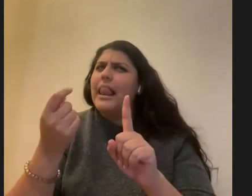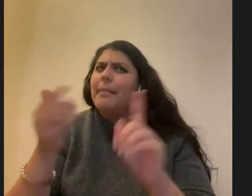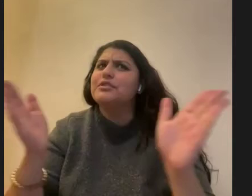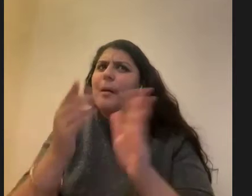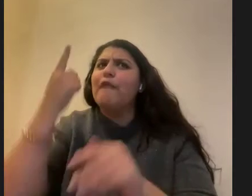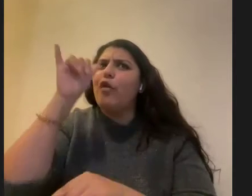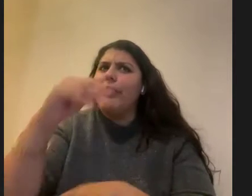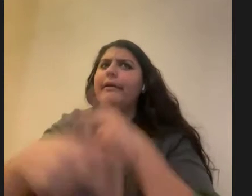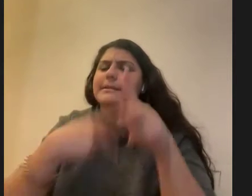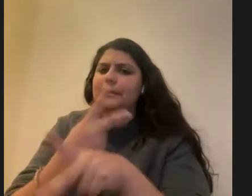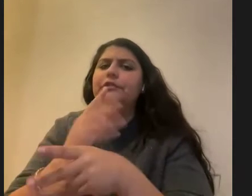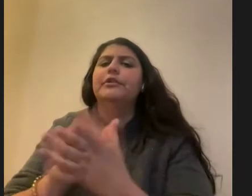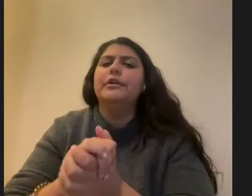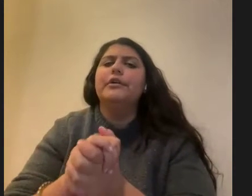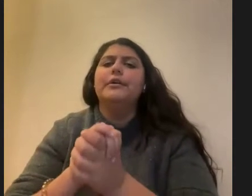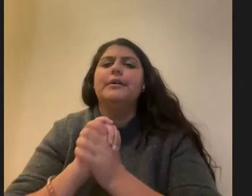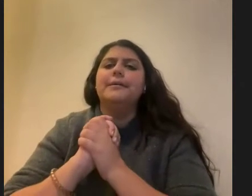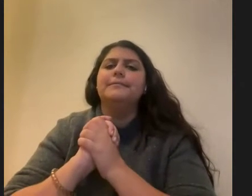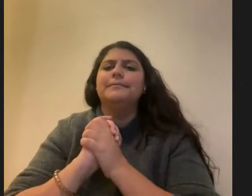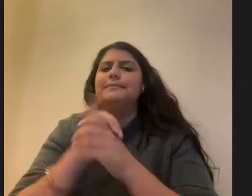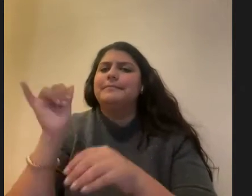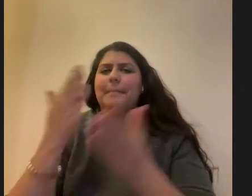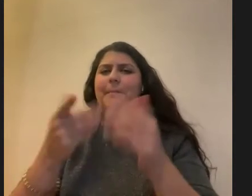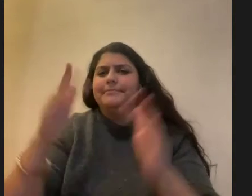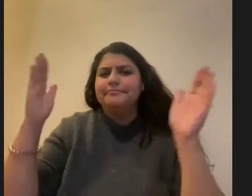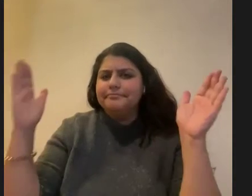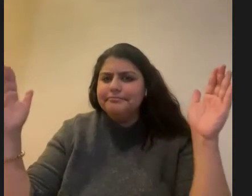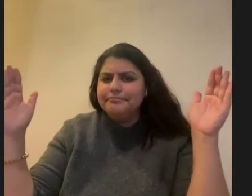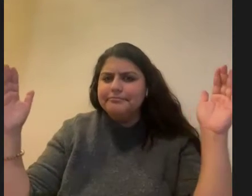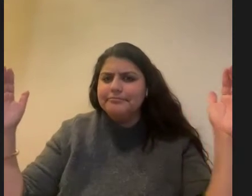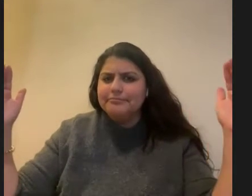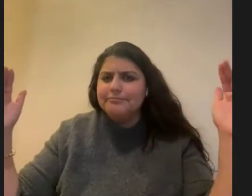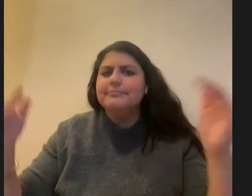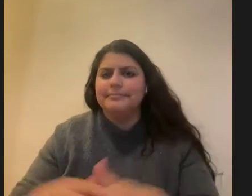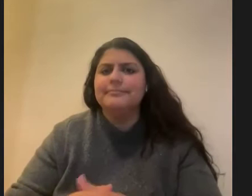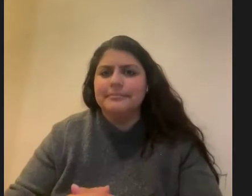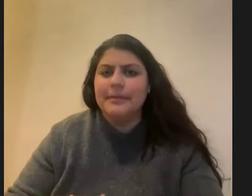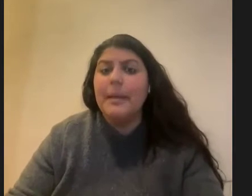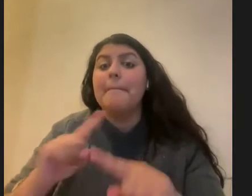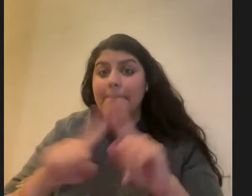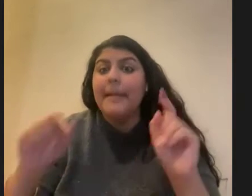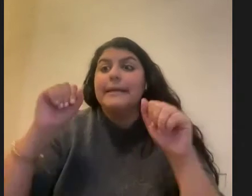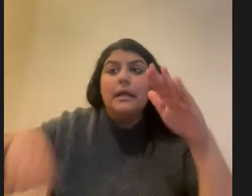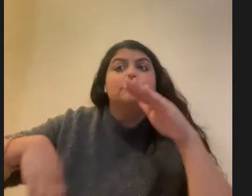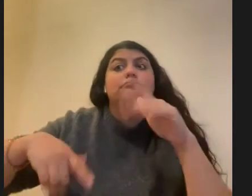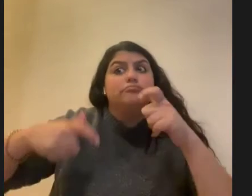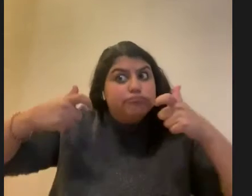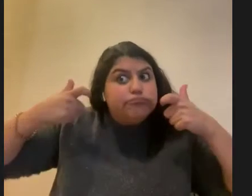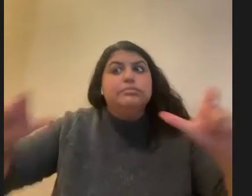octopus. Like, I mean, I don't she was like maybe like pretty big. big, but they get up to huge.